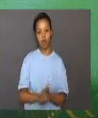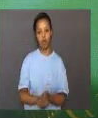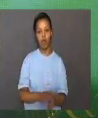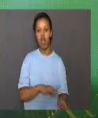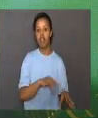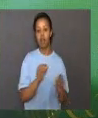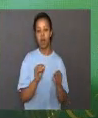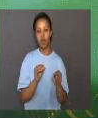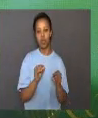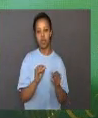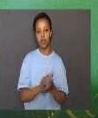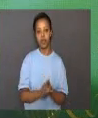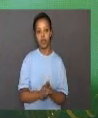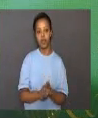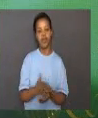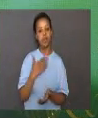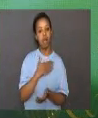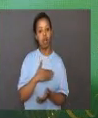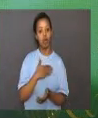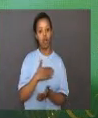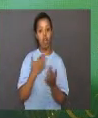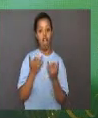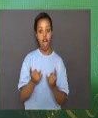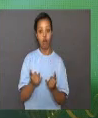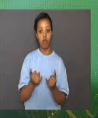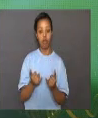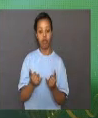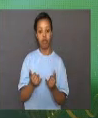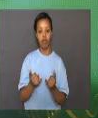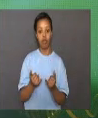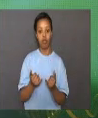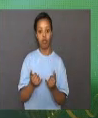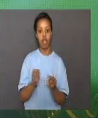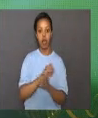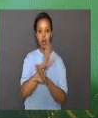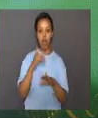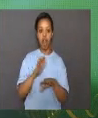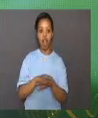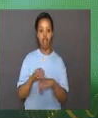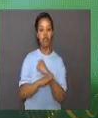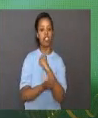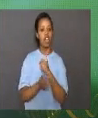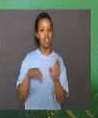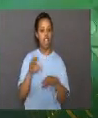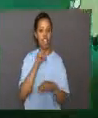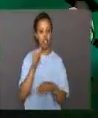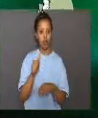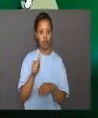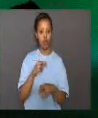Students, can you please describe where light-independent reactions occur?